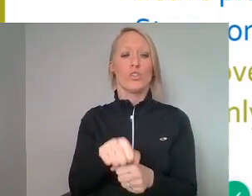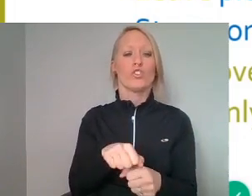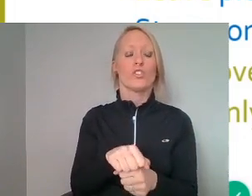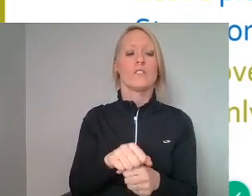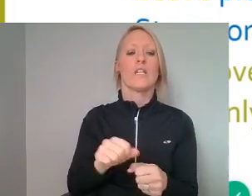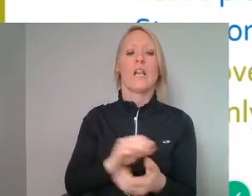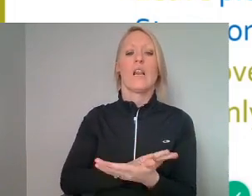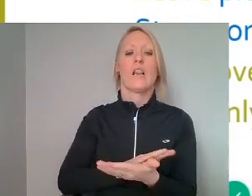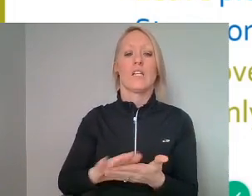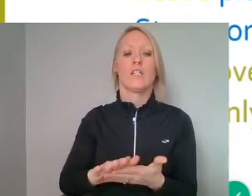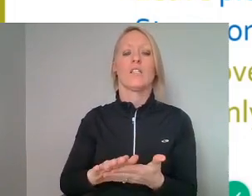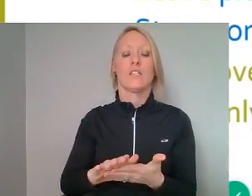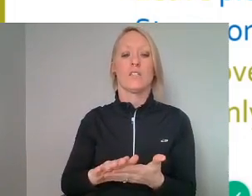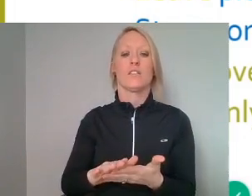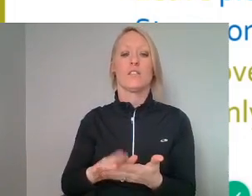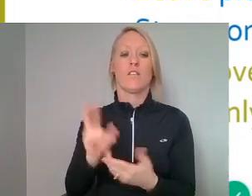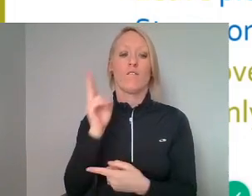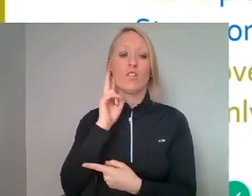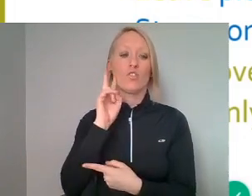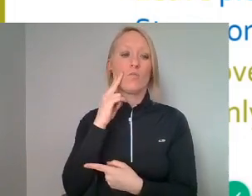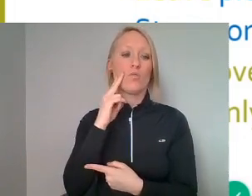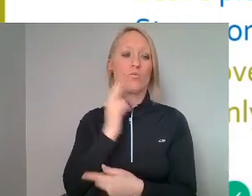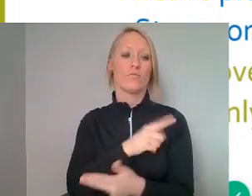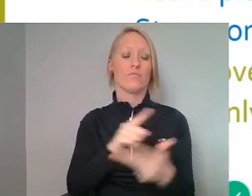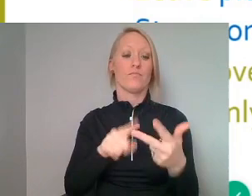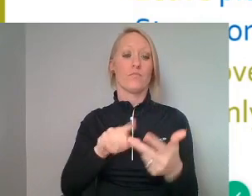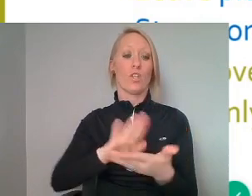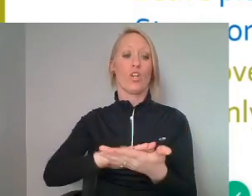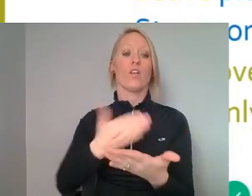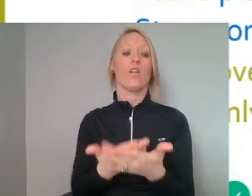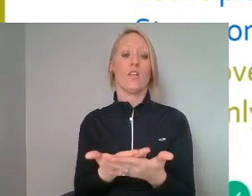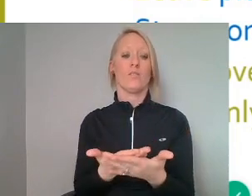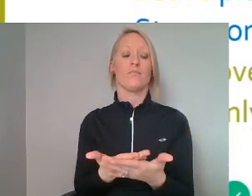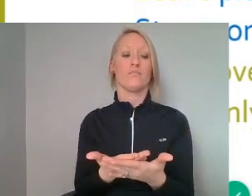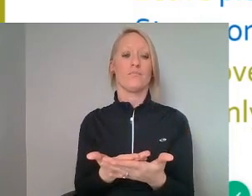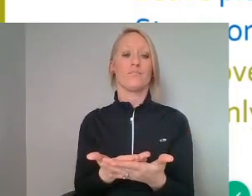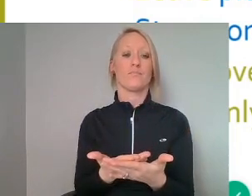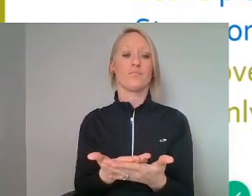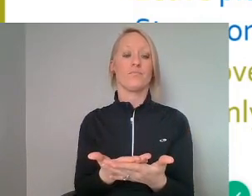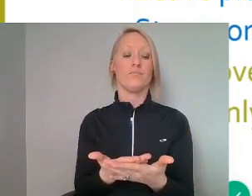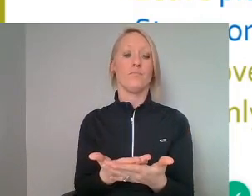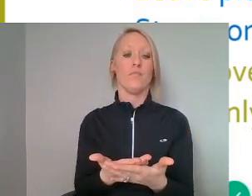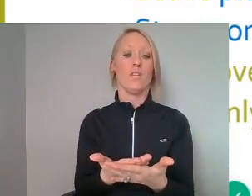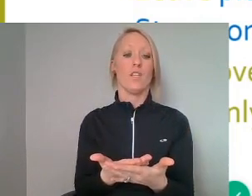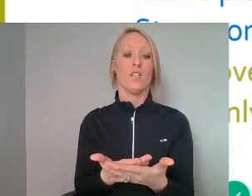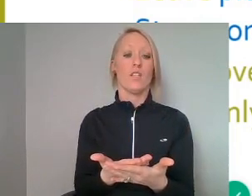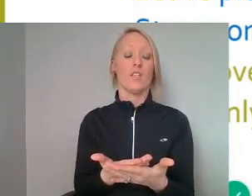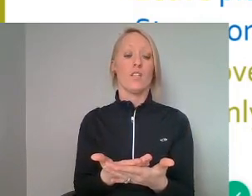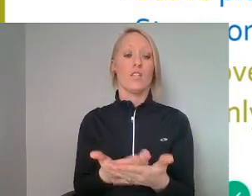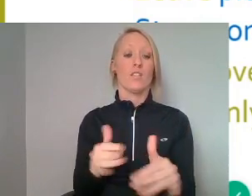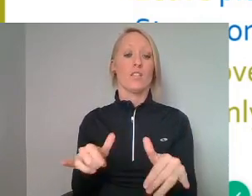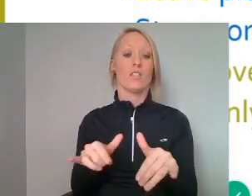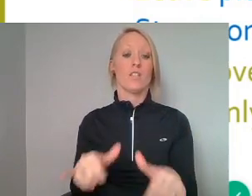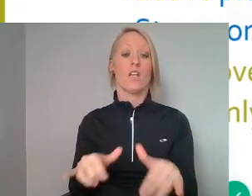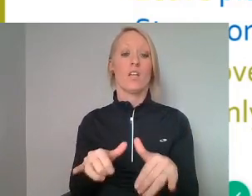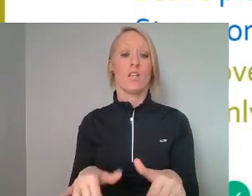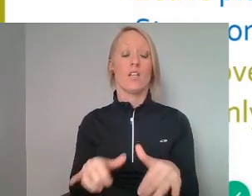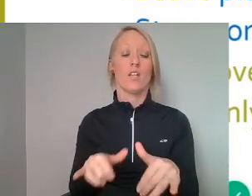the skin on most vegetables is edible, and that's where all the fiber and nutrients tend to be. Leave pieces as large as possible,